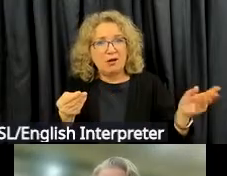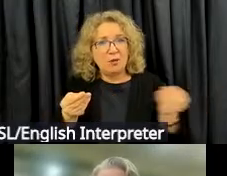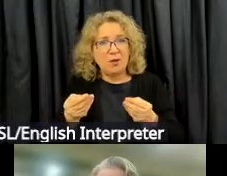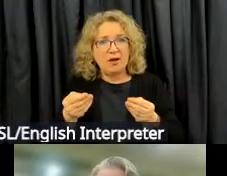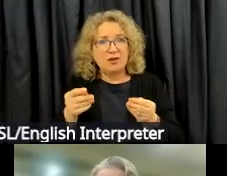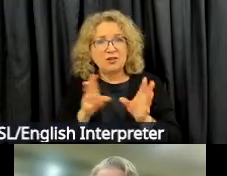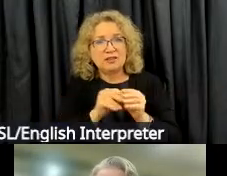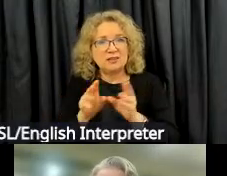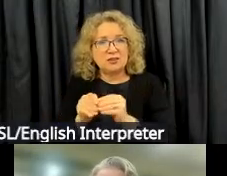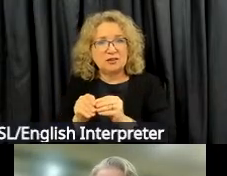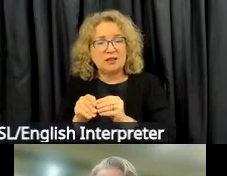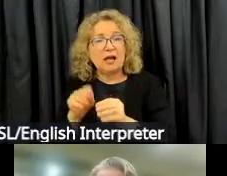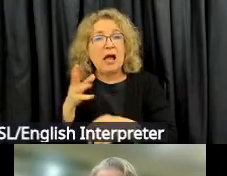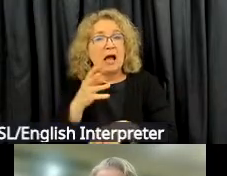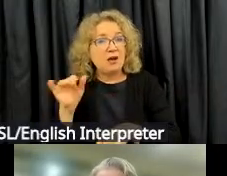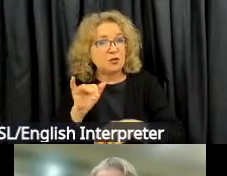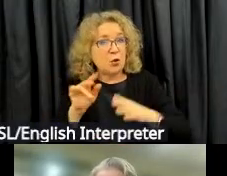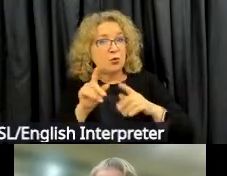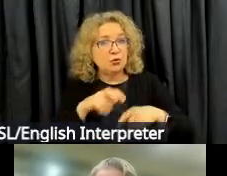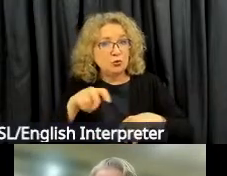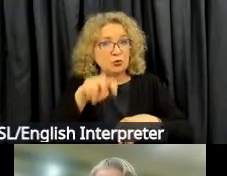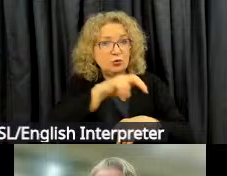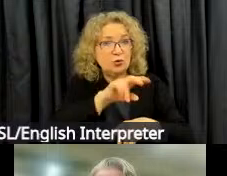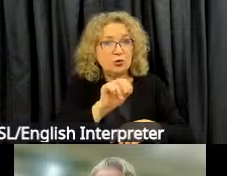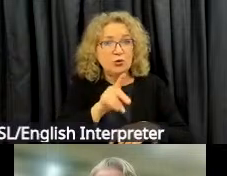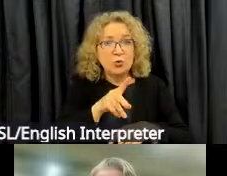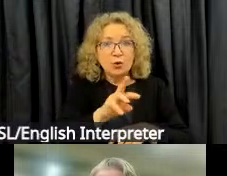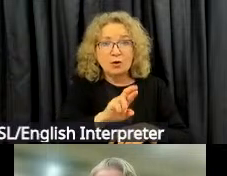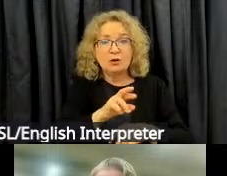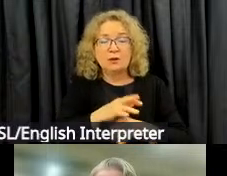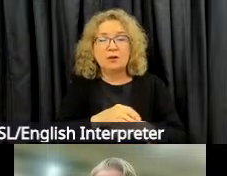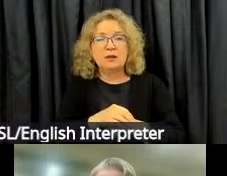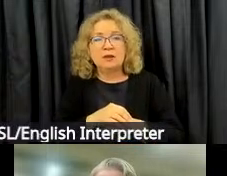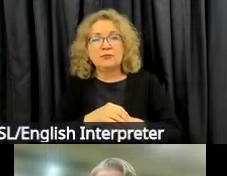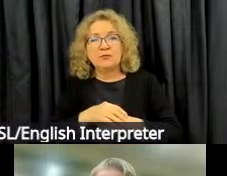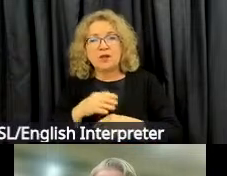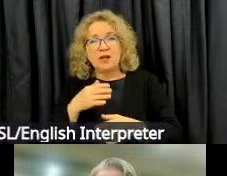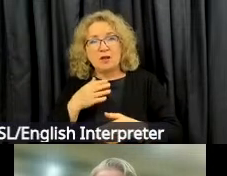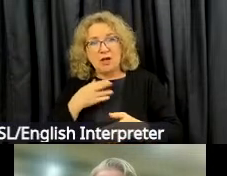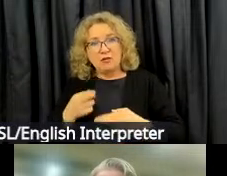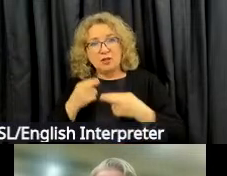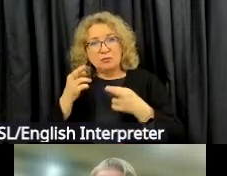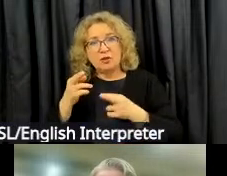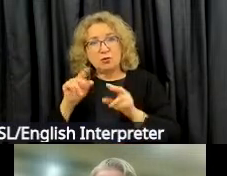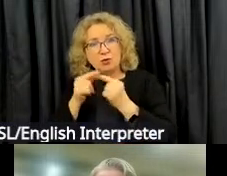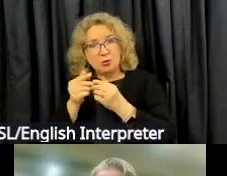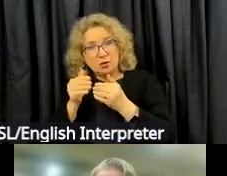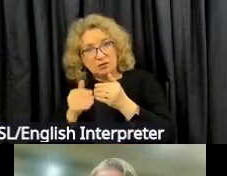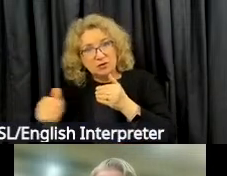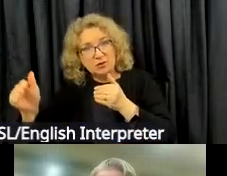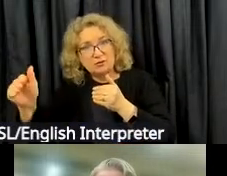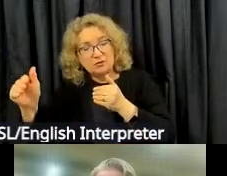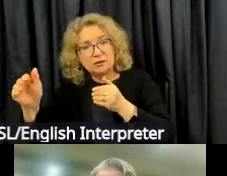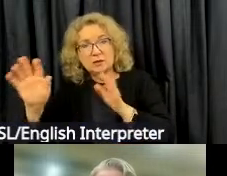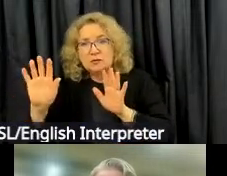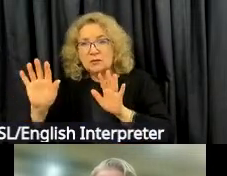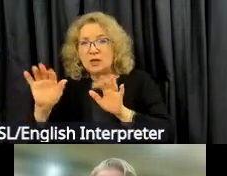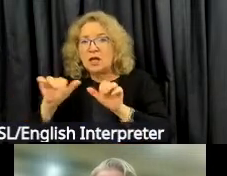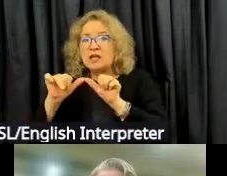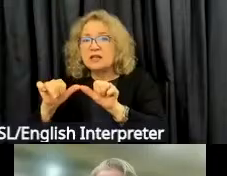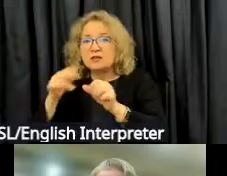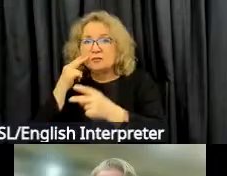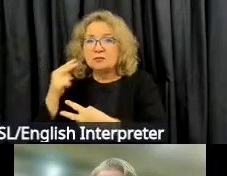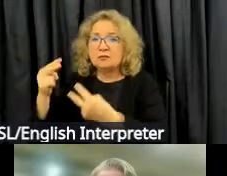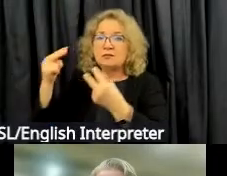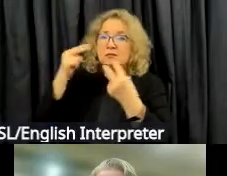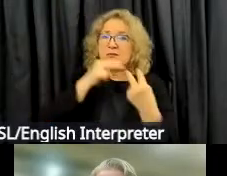including the tour. And my recommendation for a future group is to continue to reflect on that history. It's a historical thing when